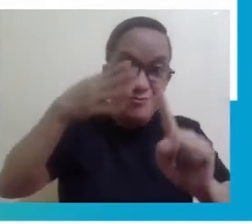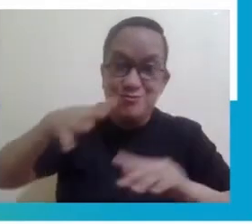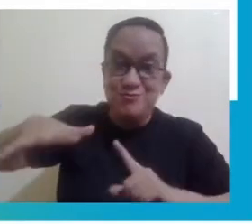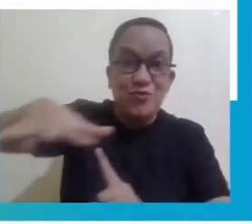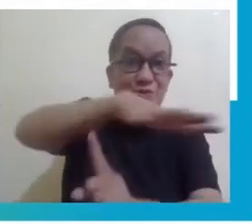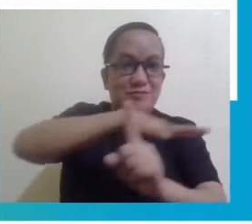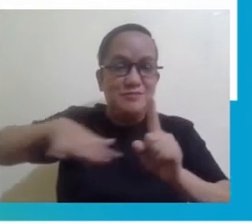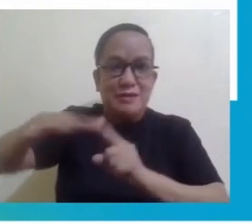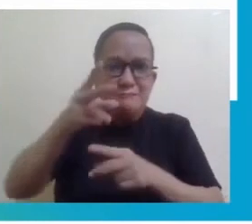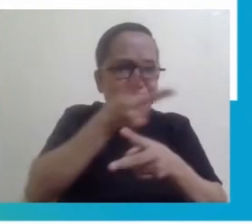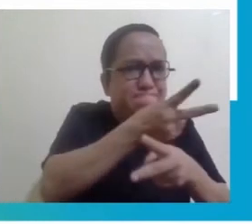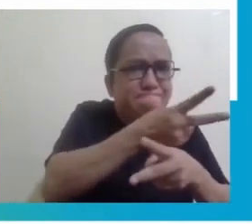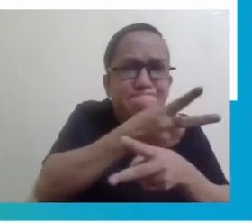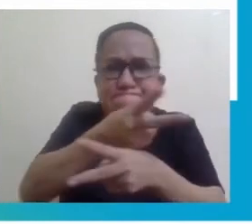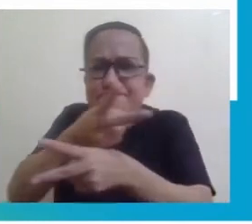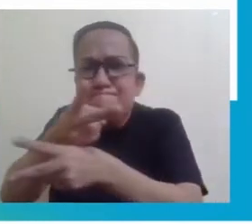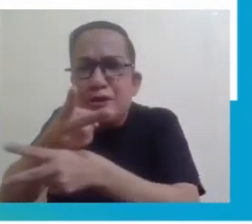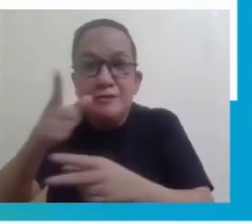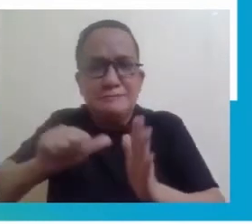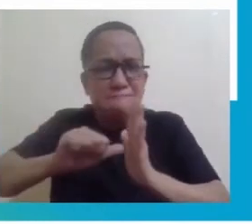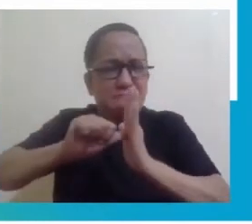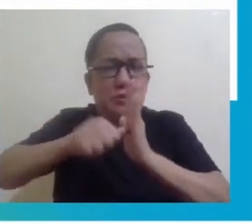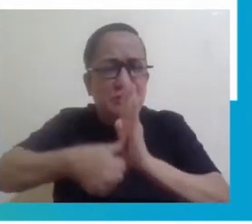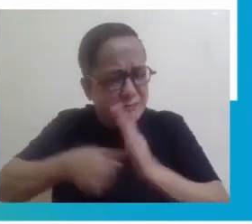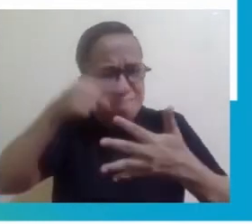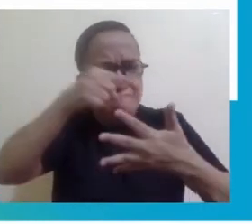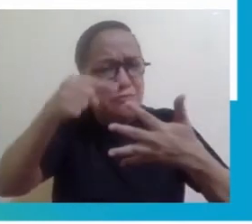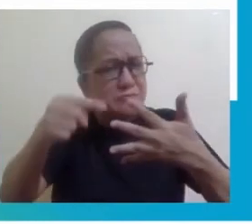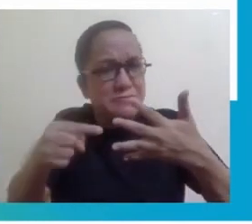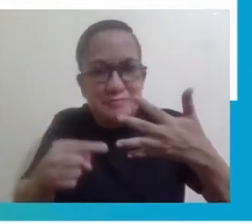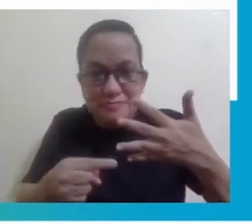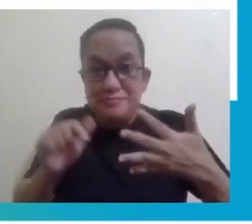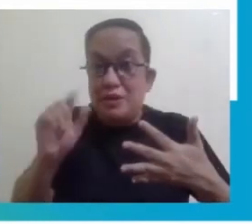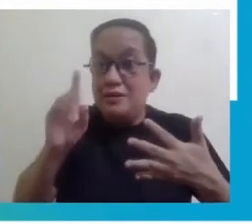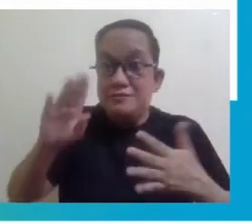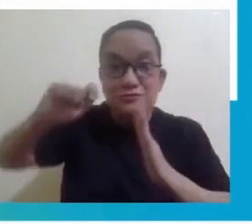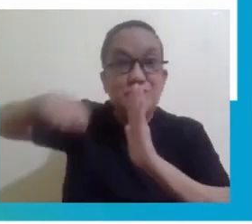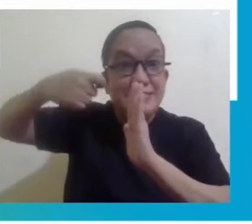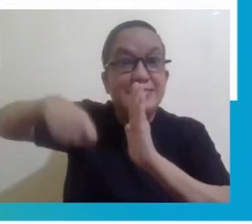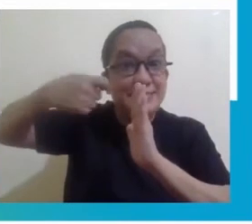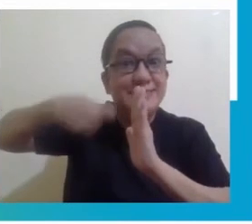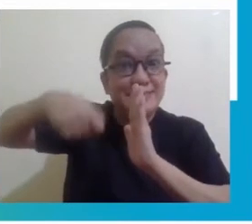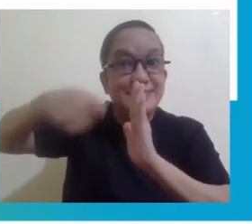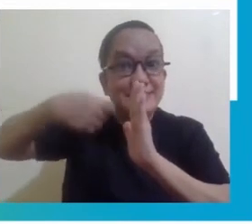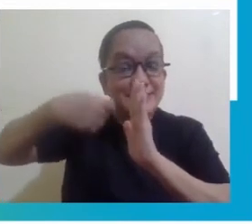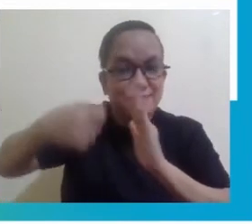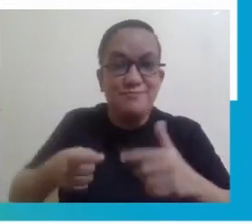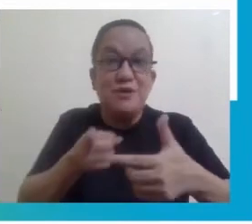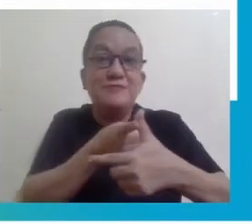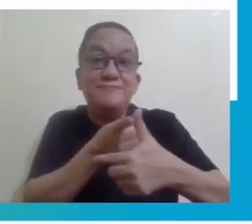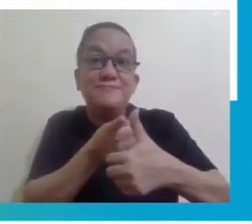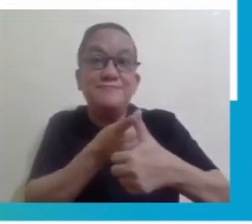where ADB is working to address nature loss and conservation. Firstly, on healthy oceans and blue